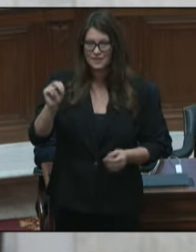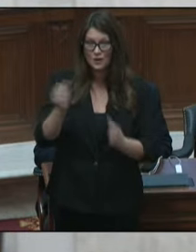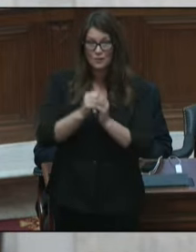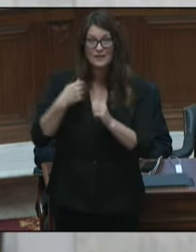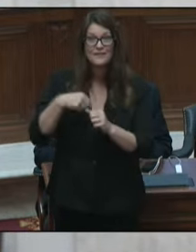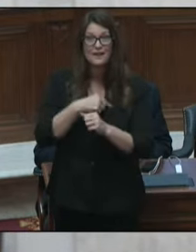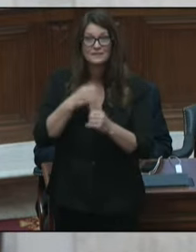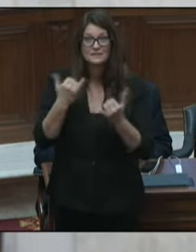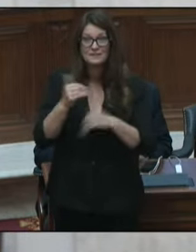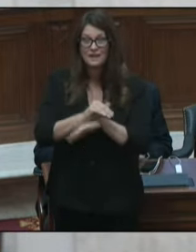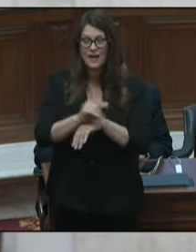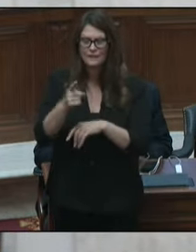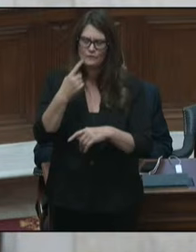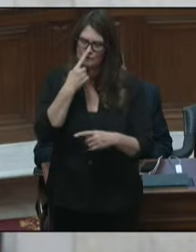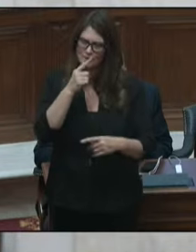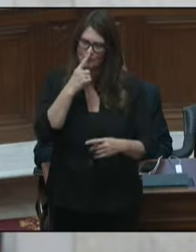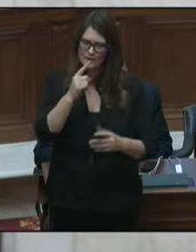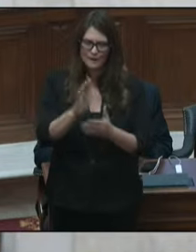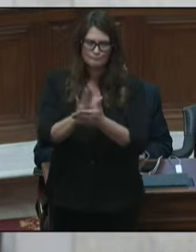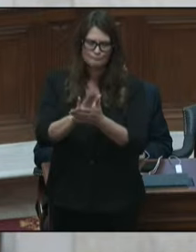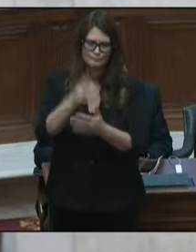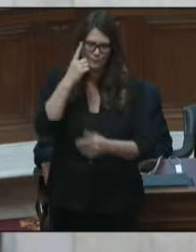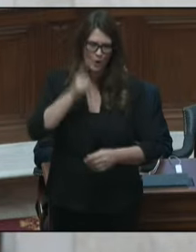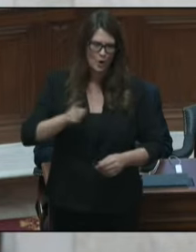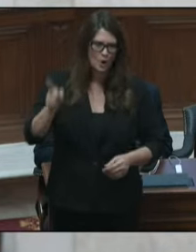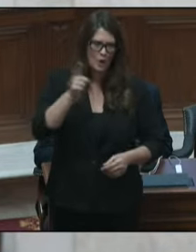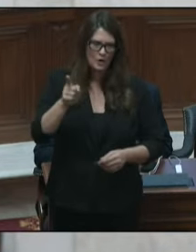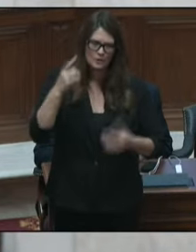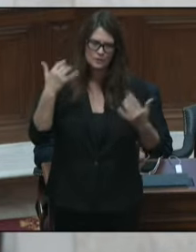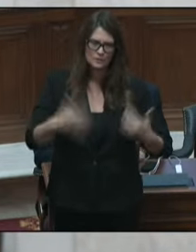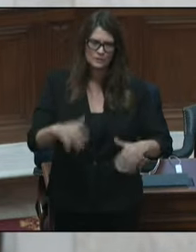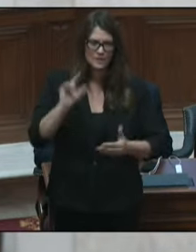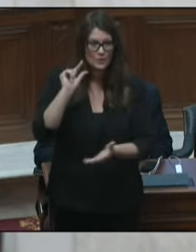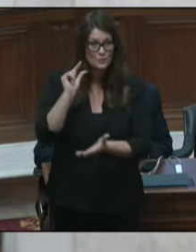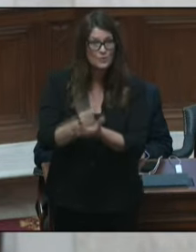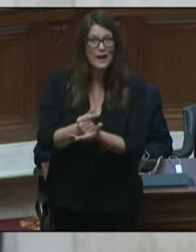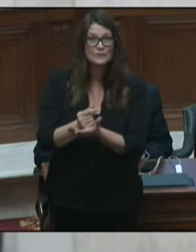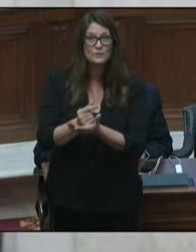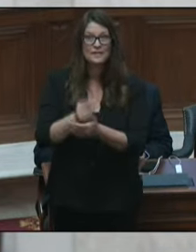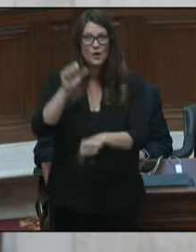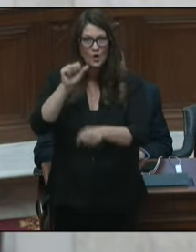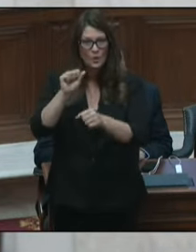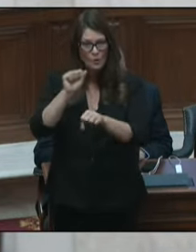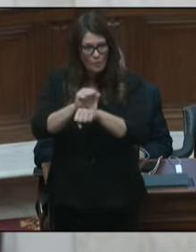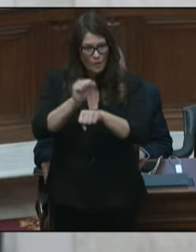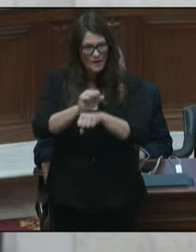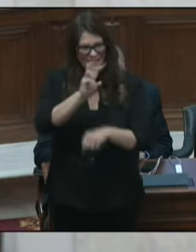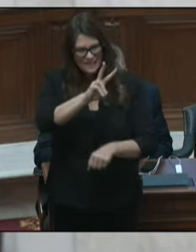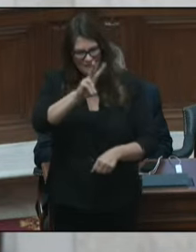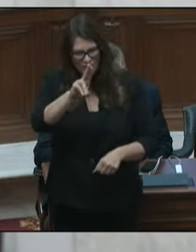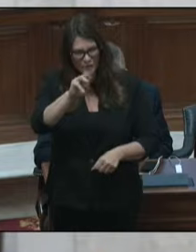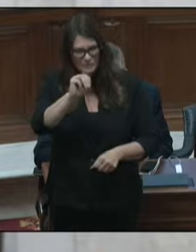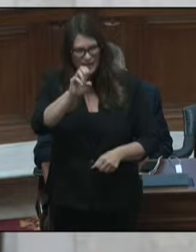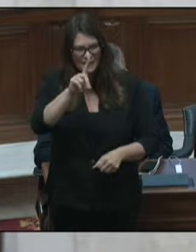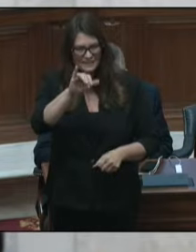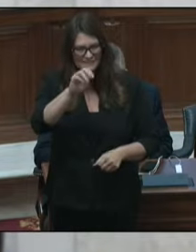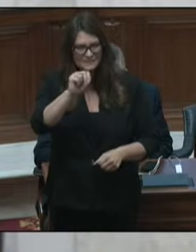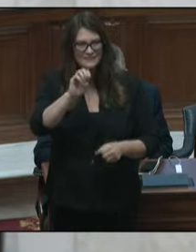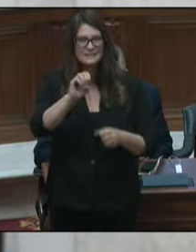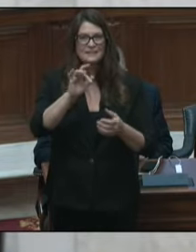tonight. And if you could give her a great big round of applause. She is a graduate. She is working at WVU Medicine